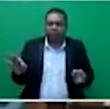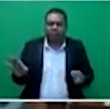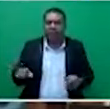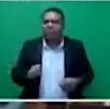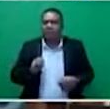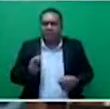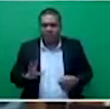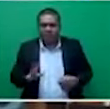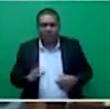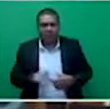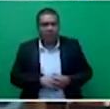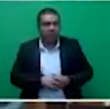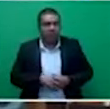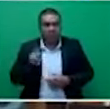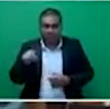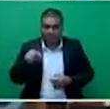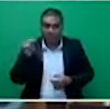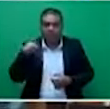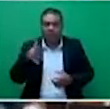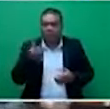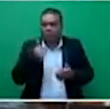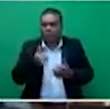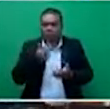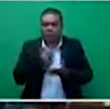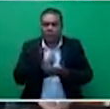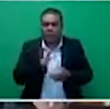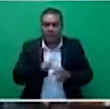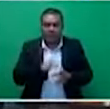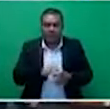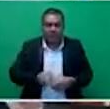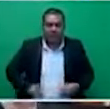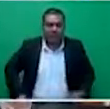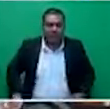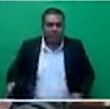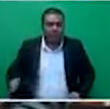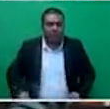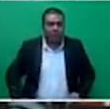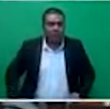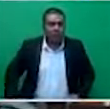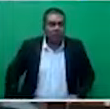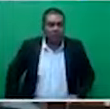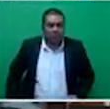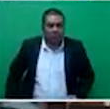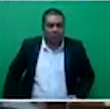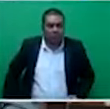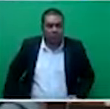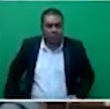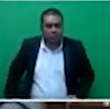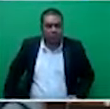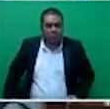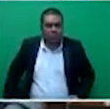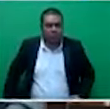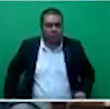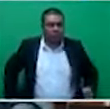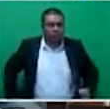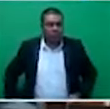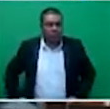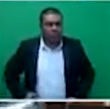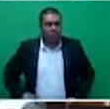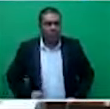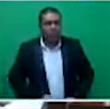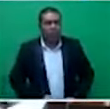is, Mr. Speaker, sir, a classic example to show that the nominal debt levels don't tell you much. This is a classic case to show